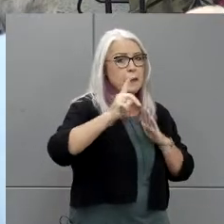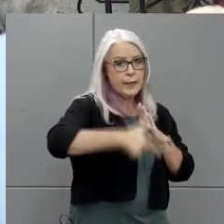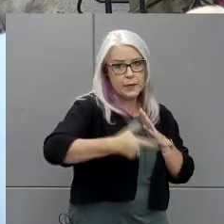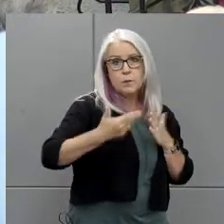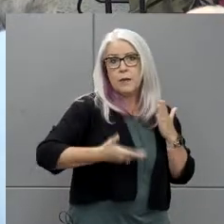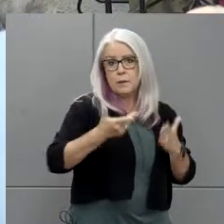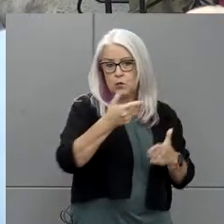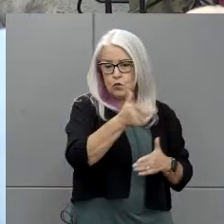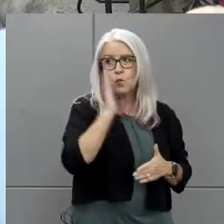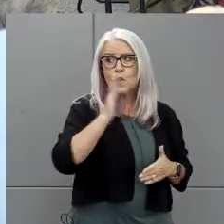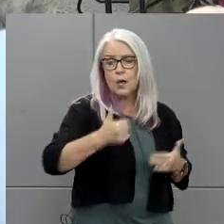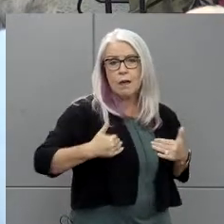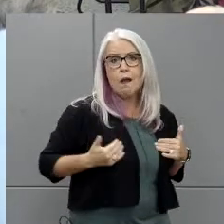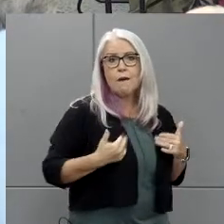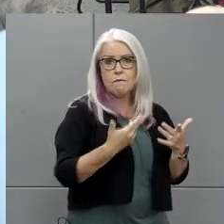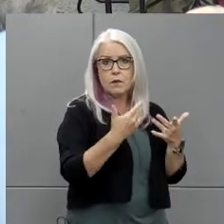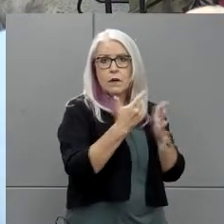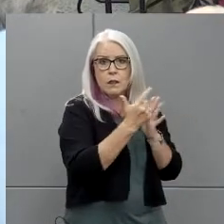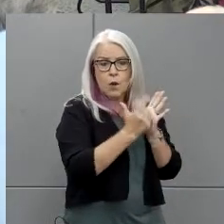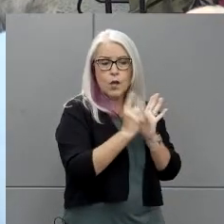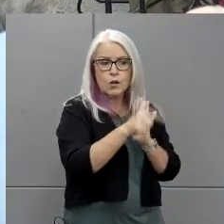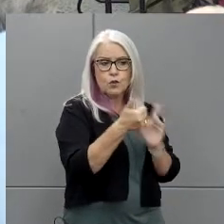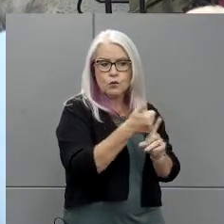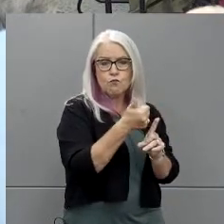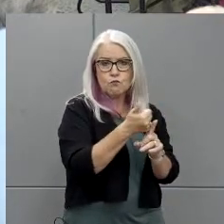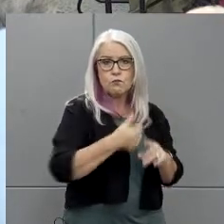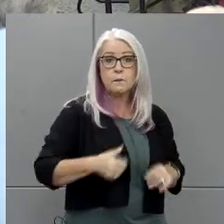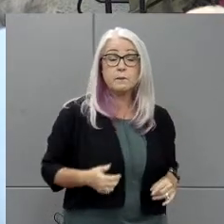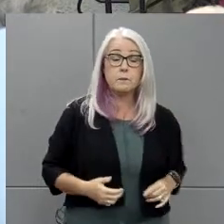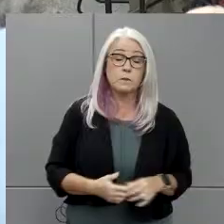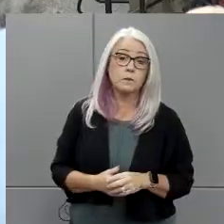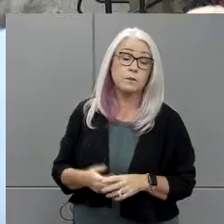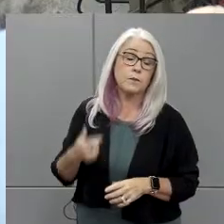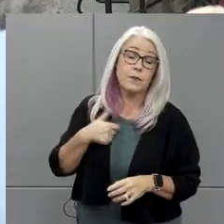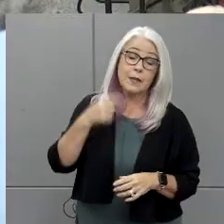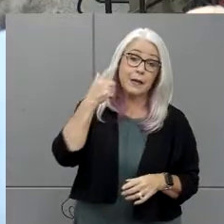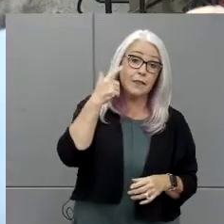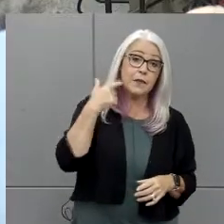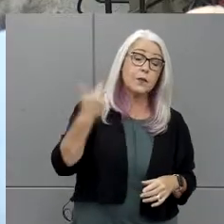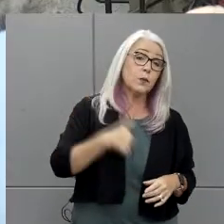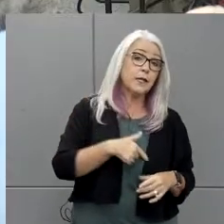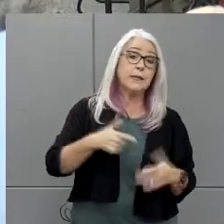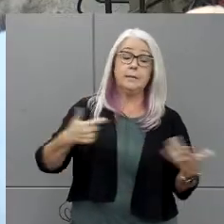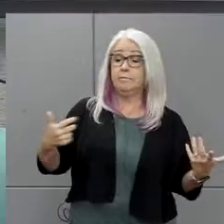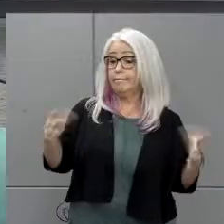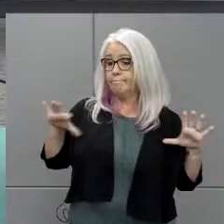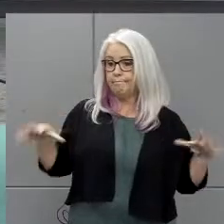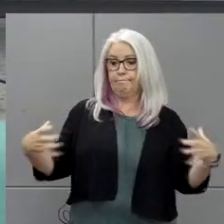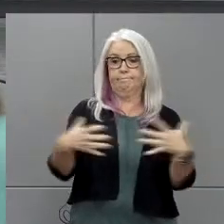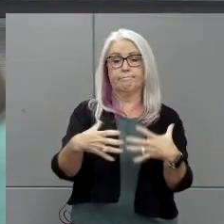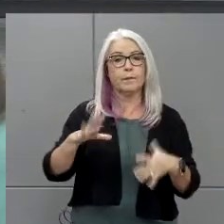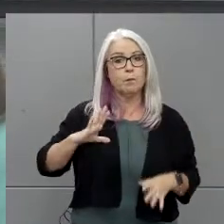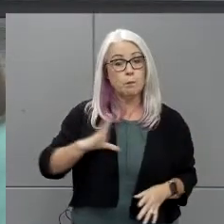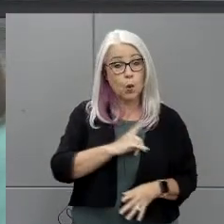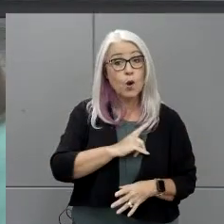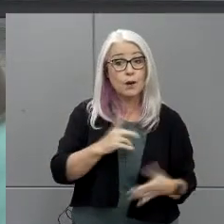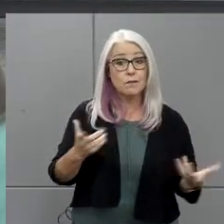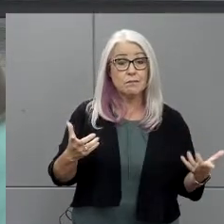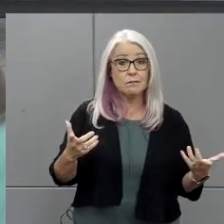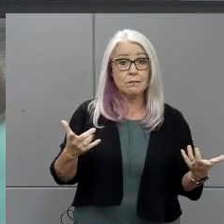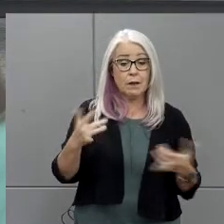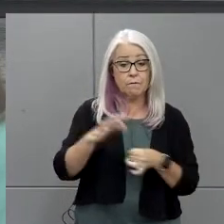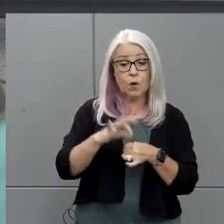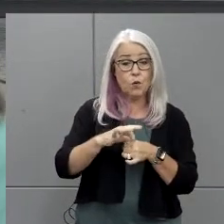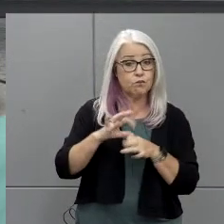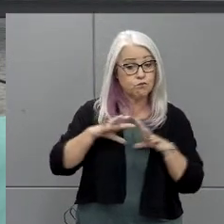be the case. Okay. I think that we went through, and as a board, as a majority, because in